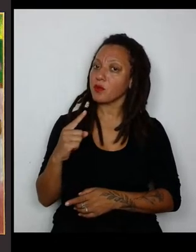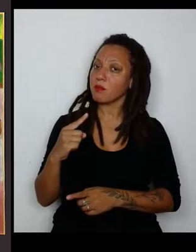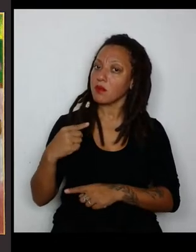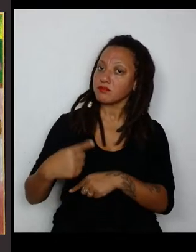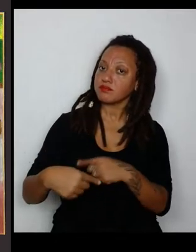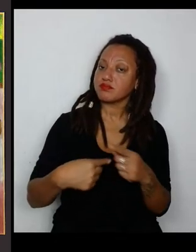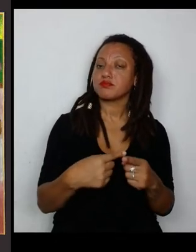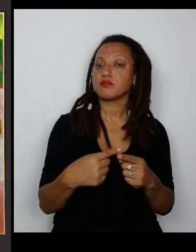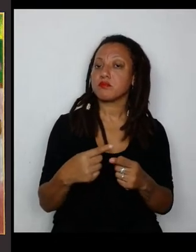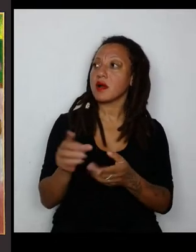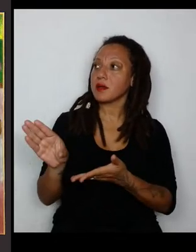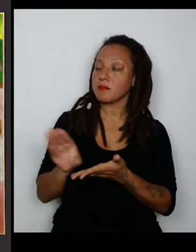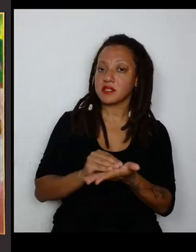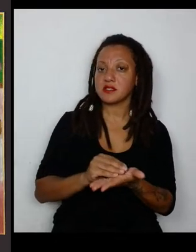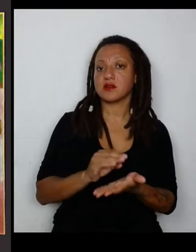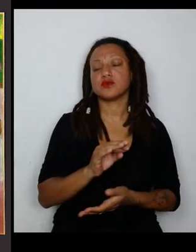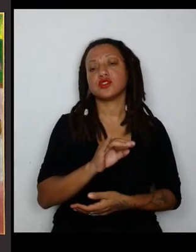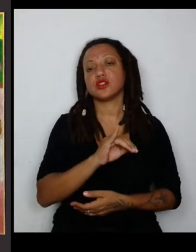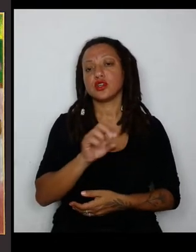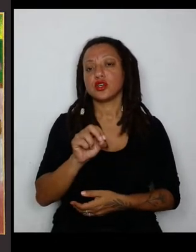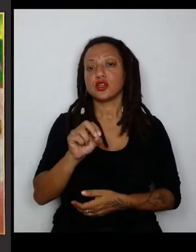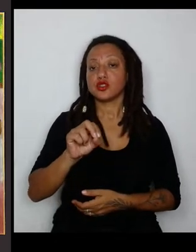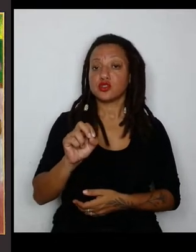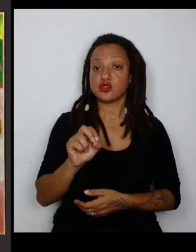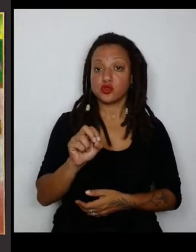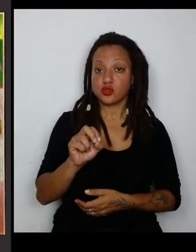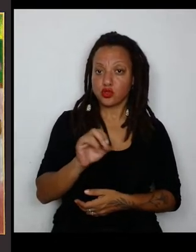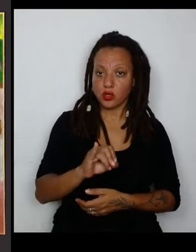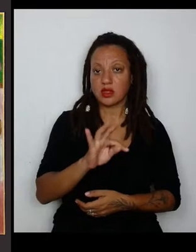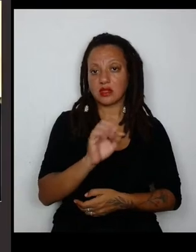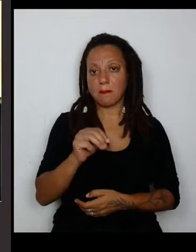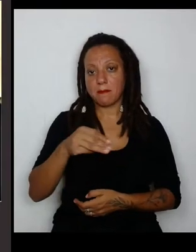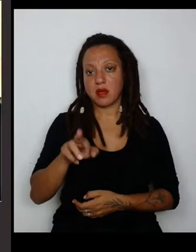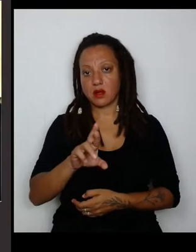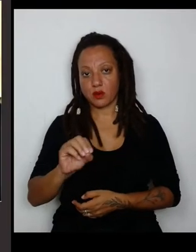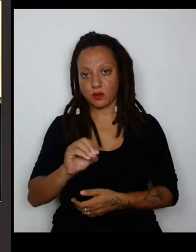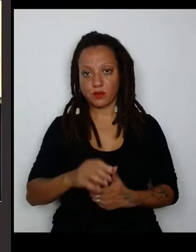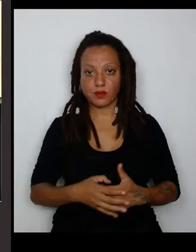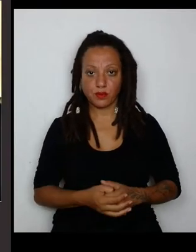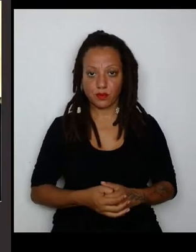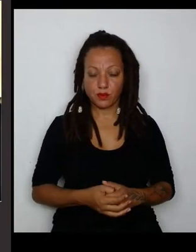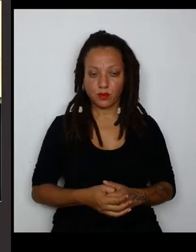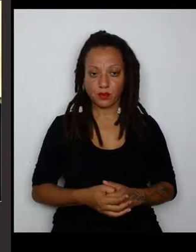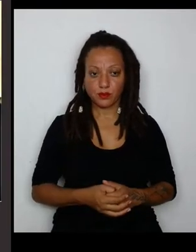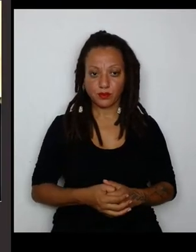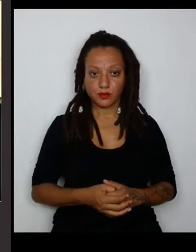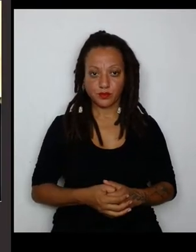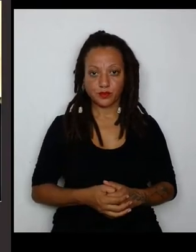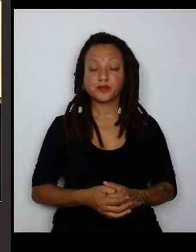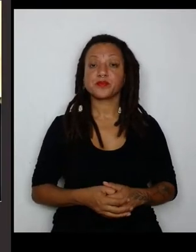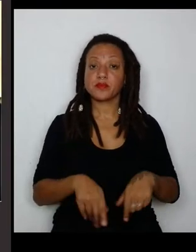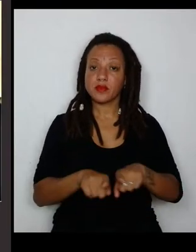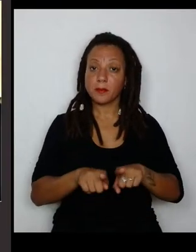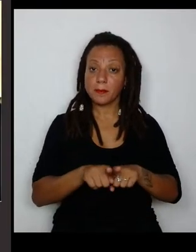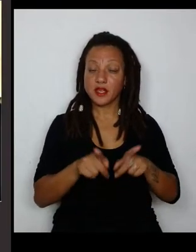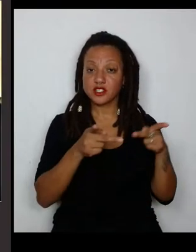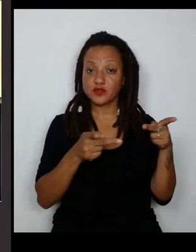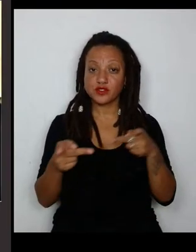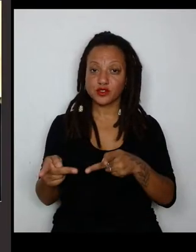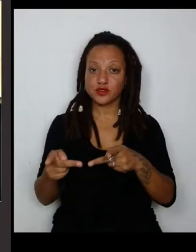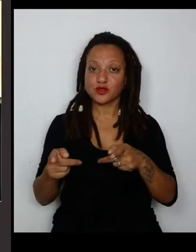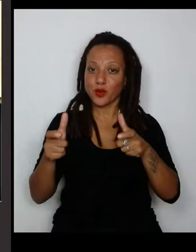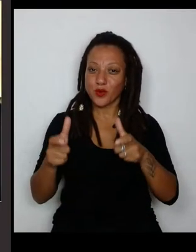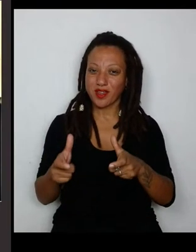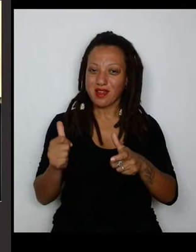also visited uh they recreated in next slide please of marie already a lip purdue a little town more developed a little more developed in